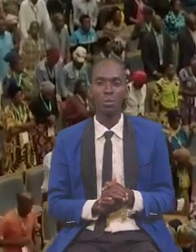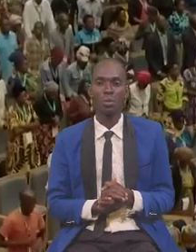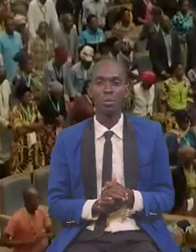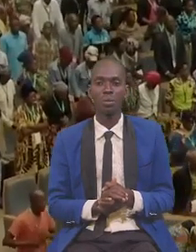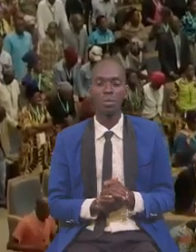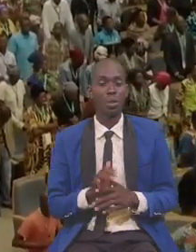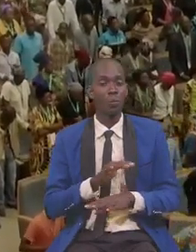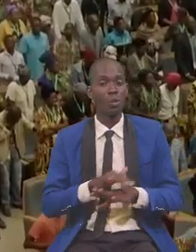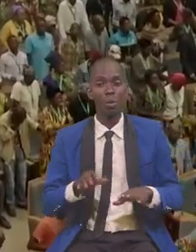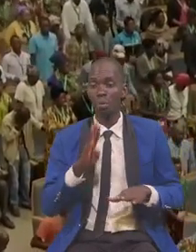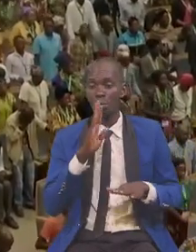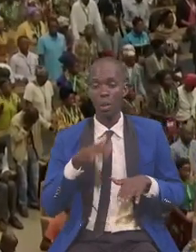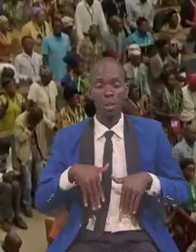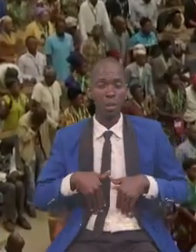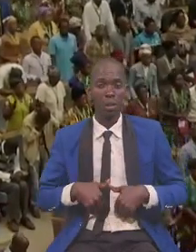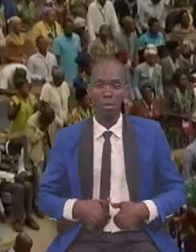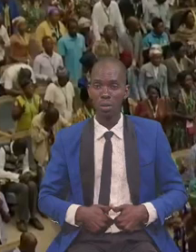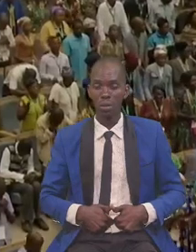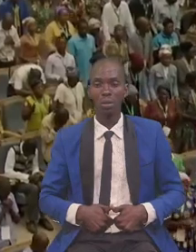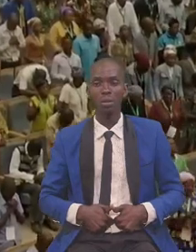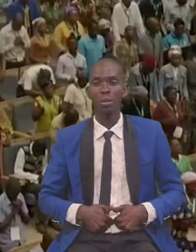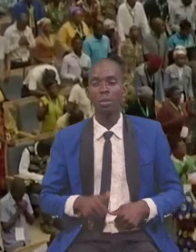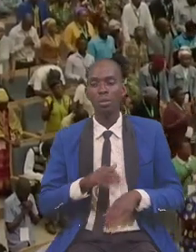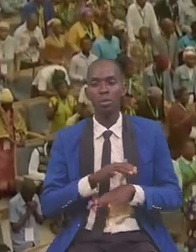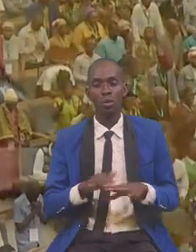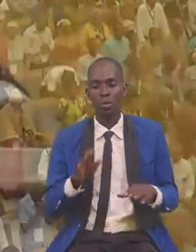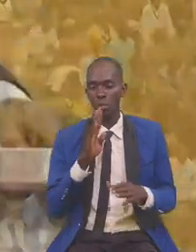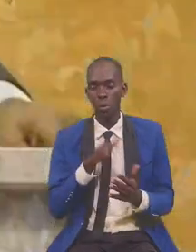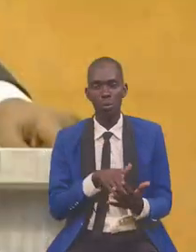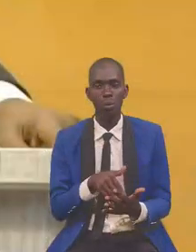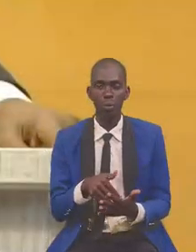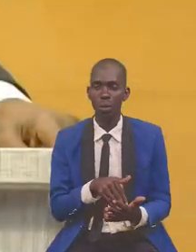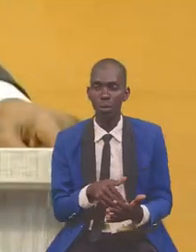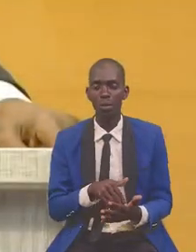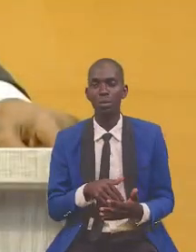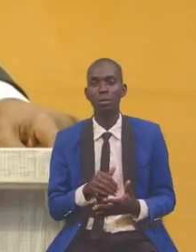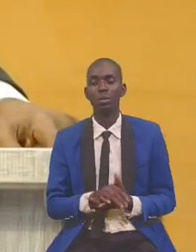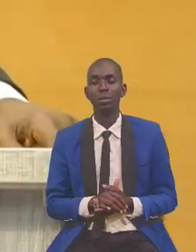Don't be tired. Don't be weary.